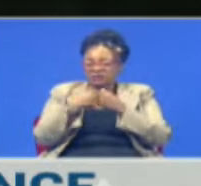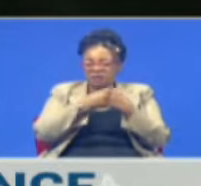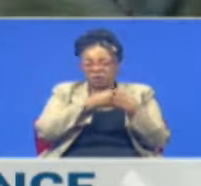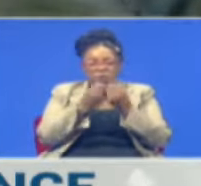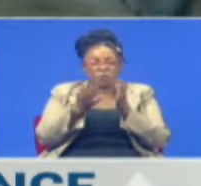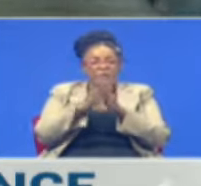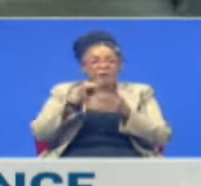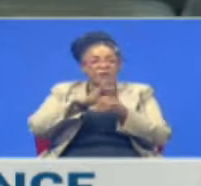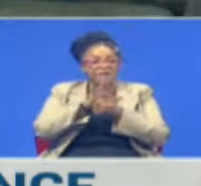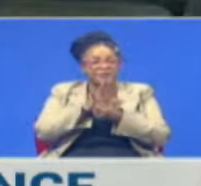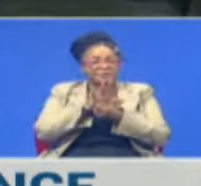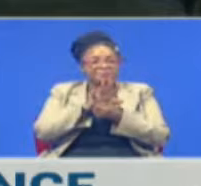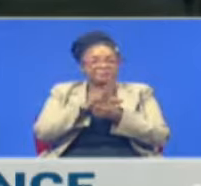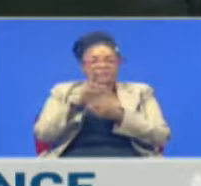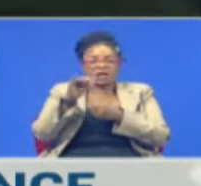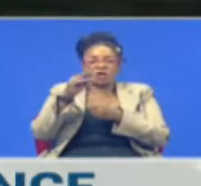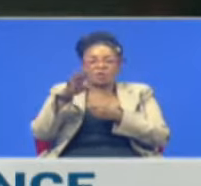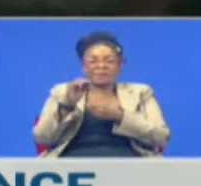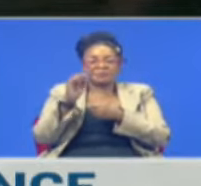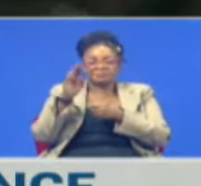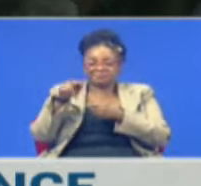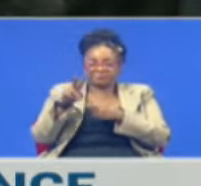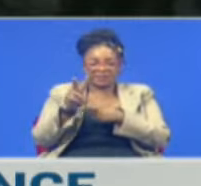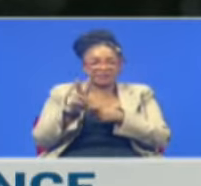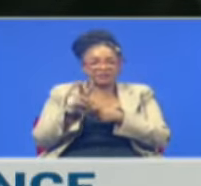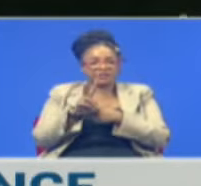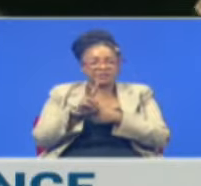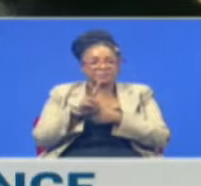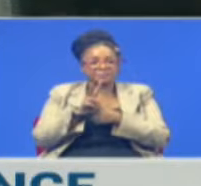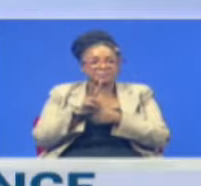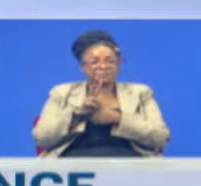pandemic. Nayoma Sampao, NTV.